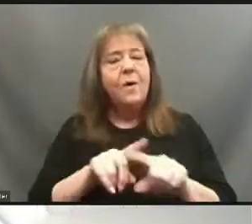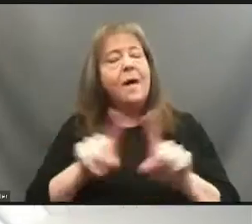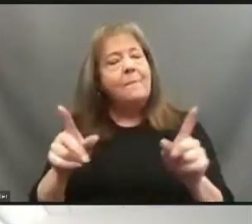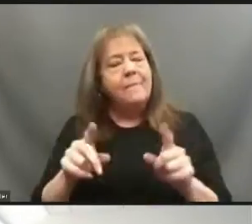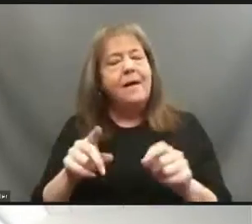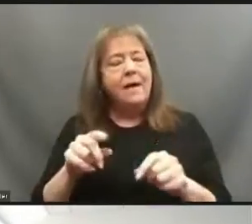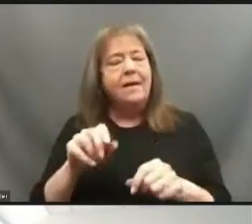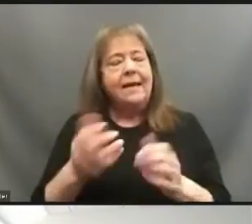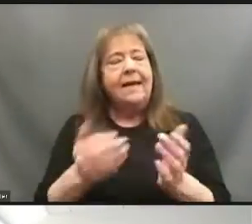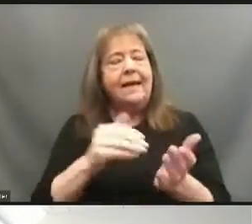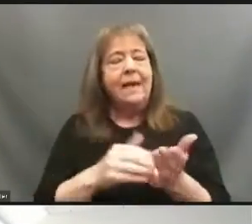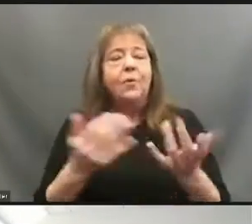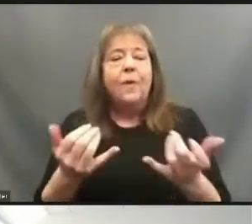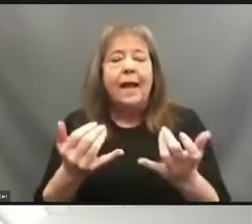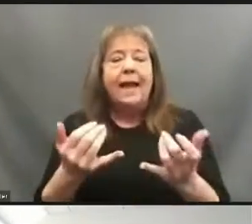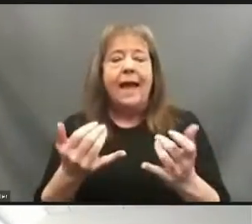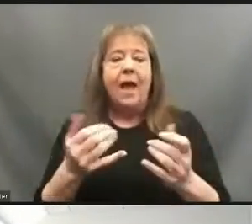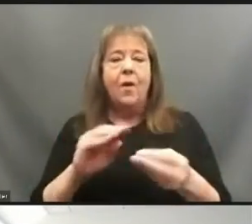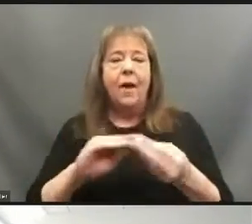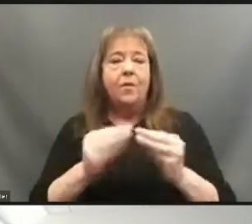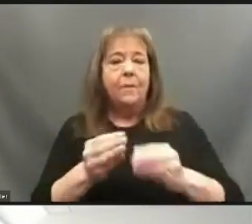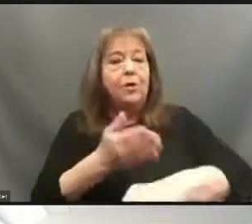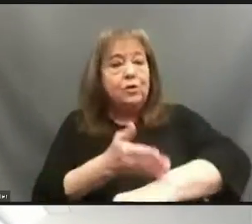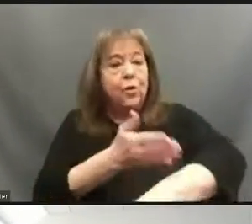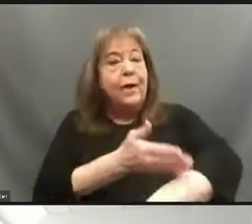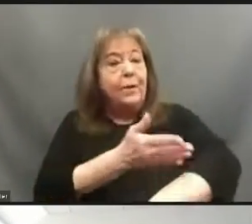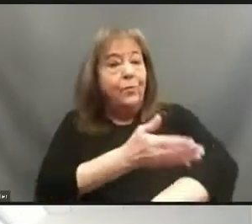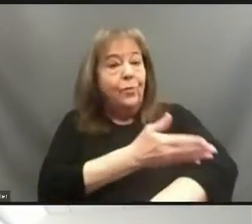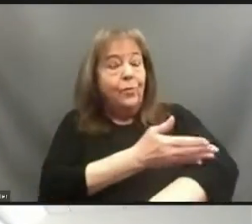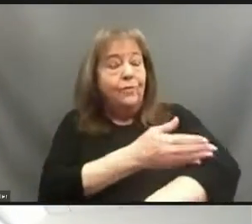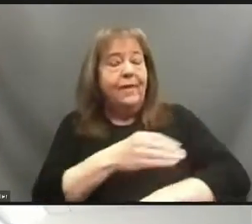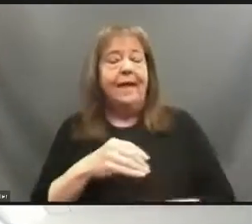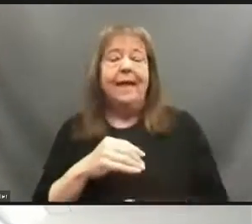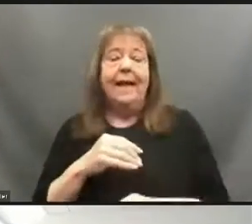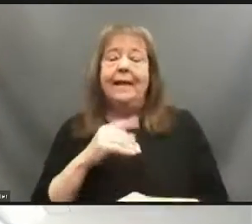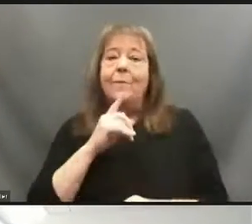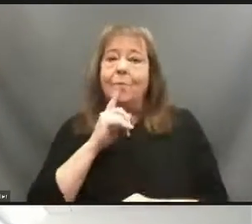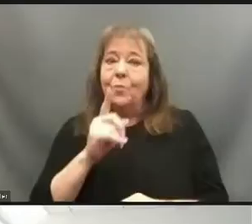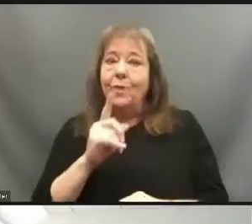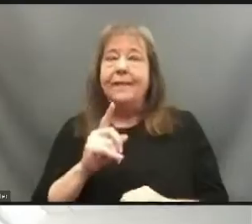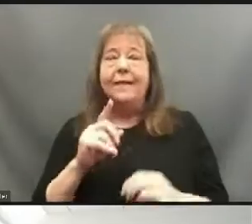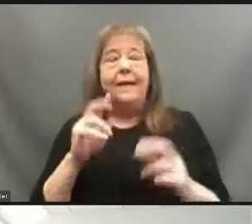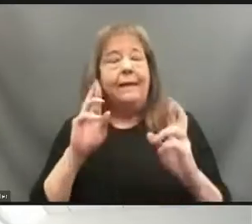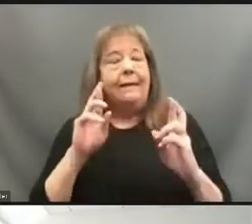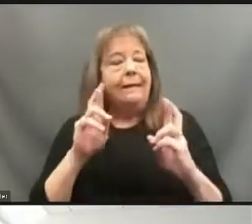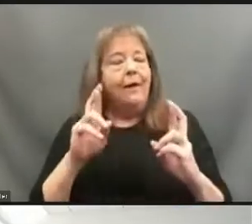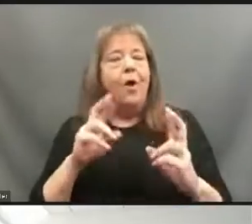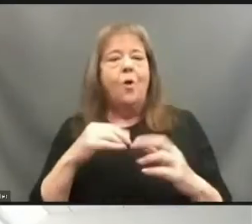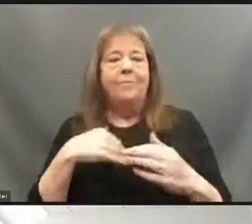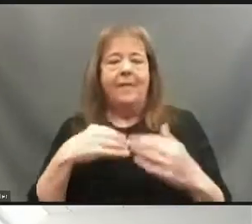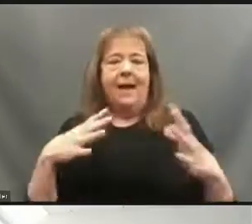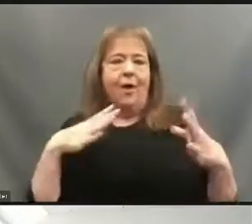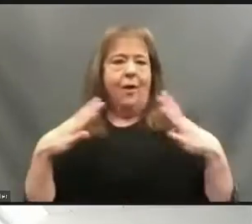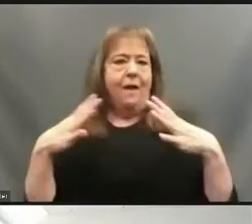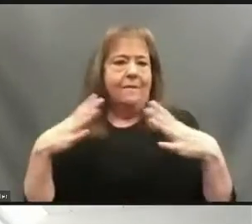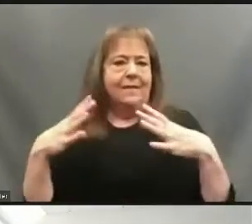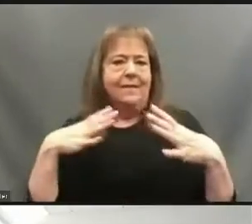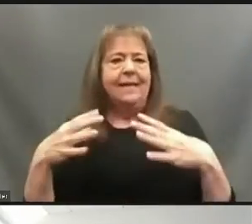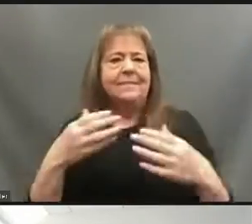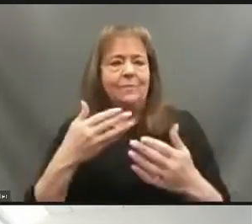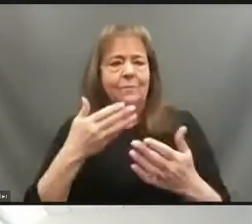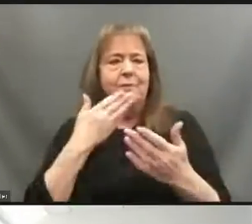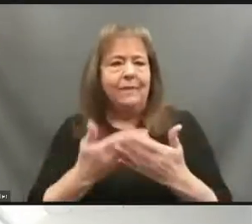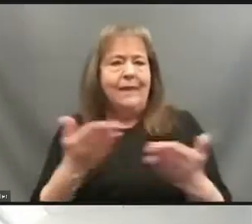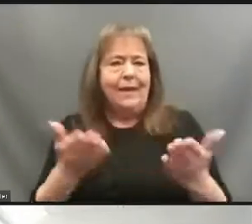numbers are that they're improving. And I remain very optimistic about the way the holidays are going to be looking here